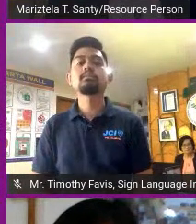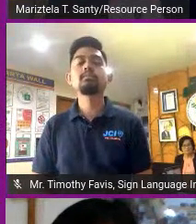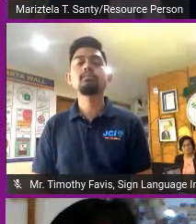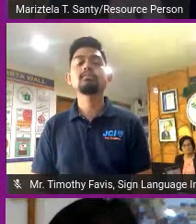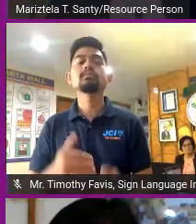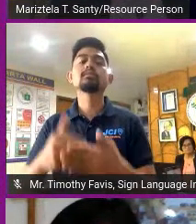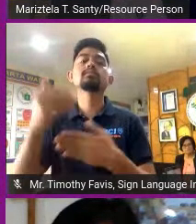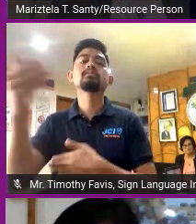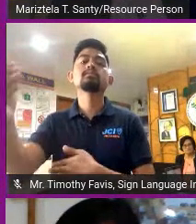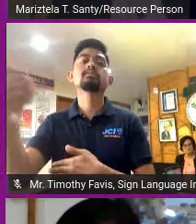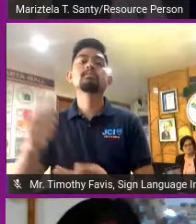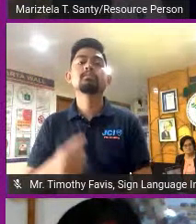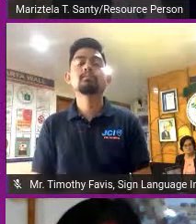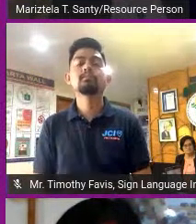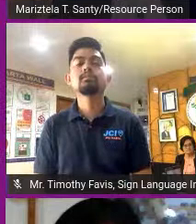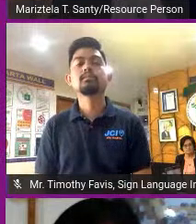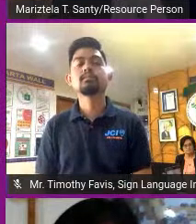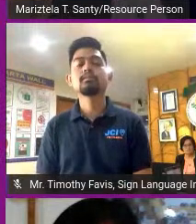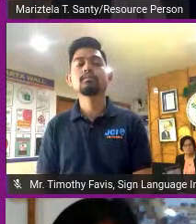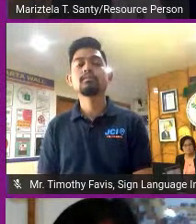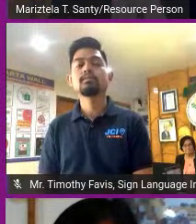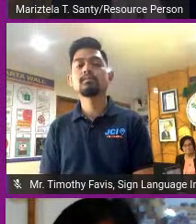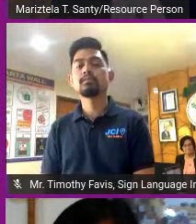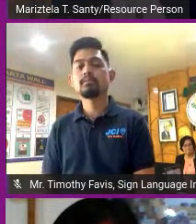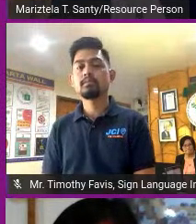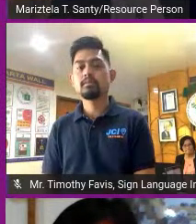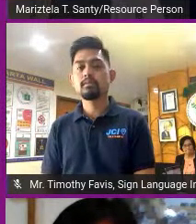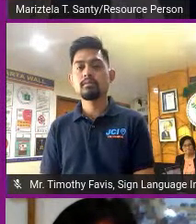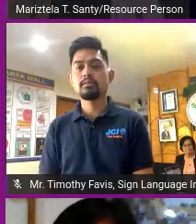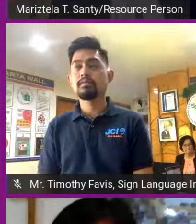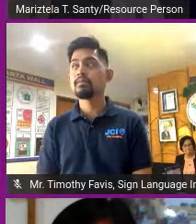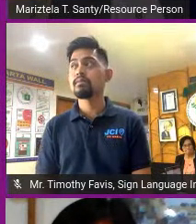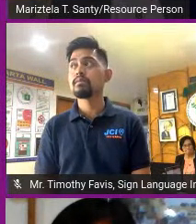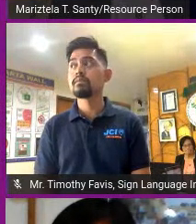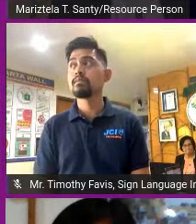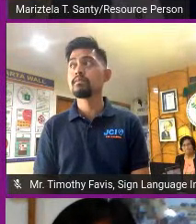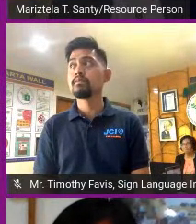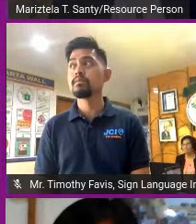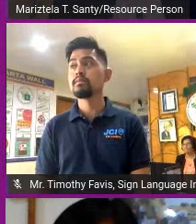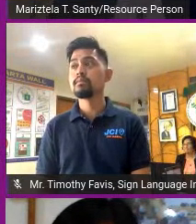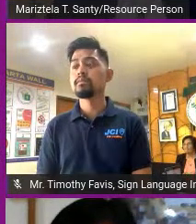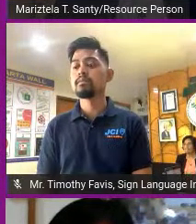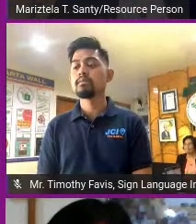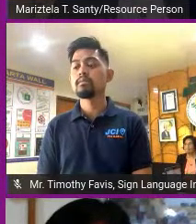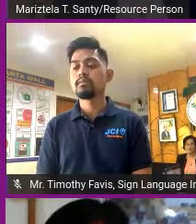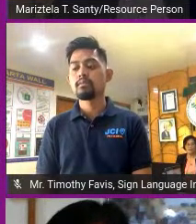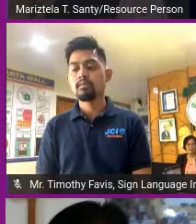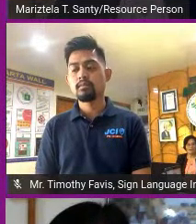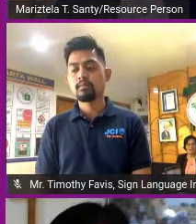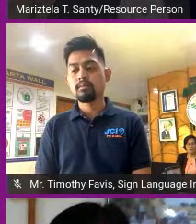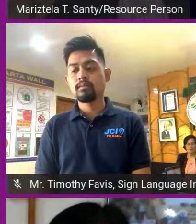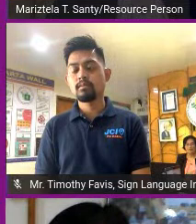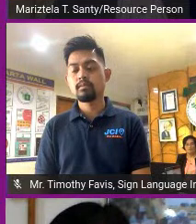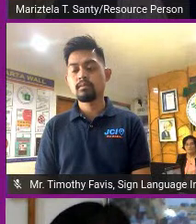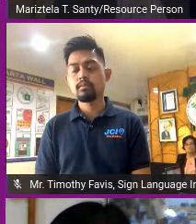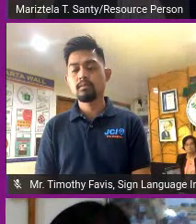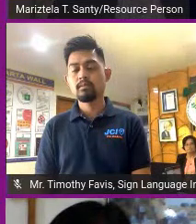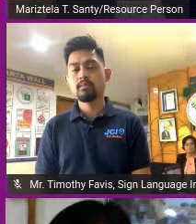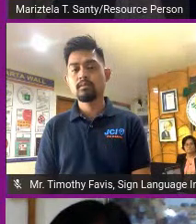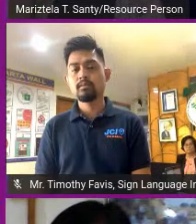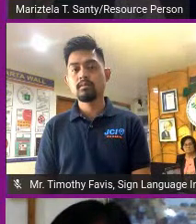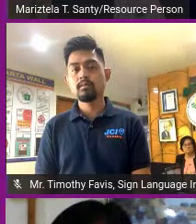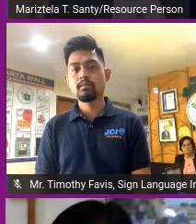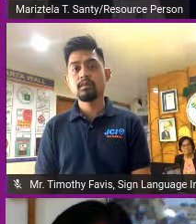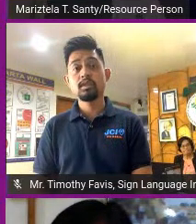po. So, yun sa nagtanong po kanina, yung kung attributed ba yung GAD fund. And then,